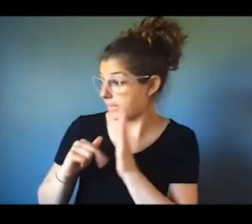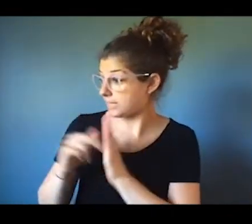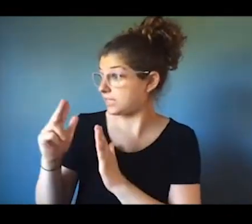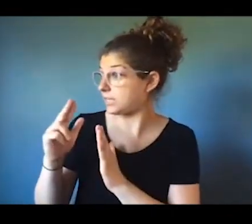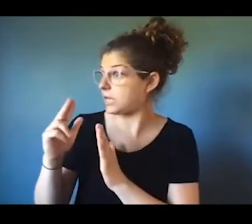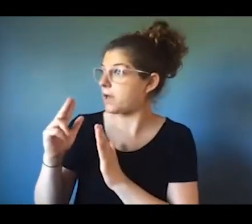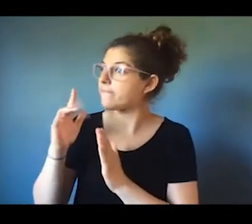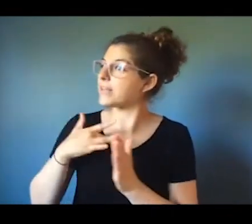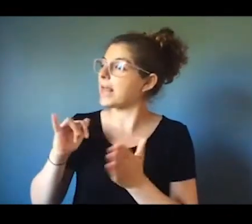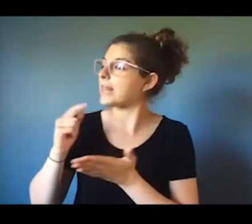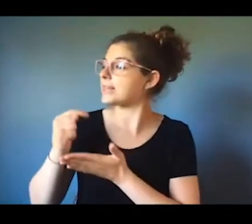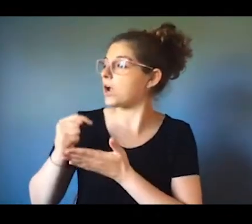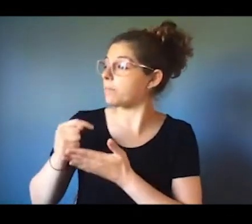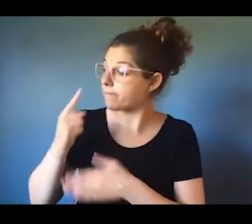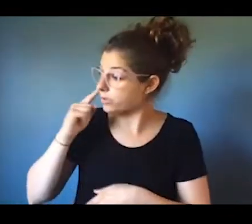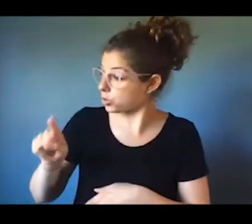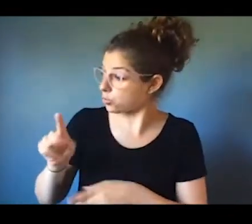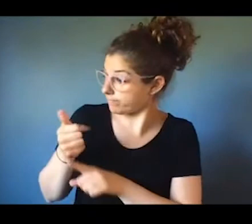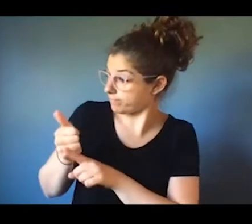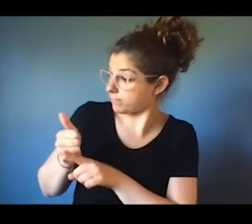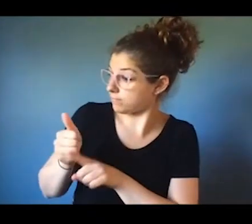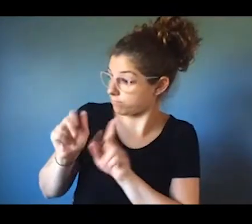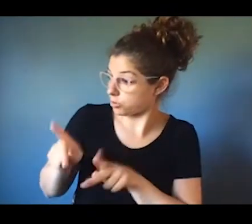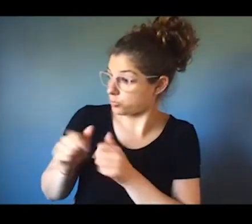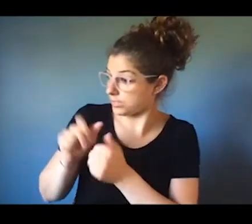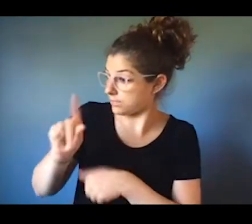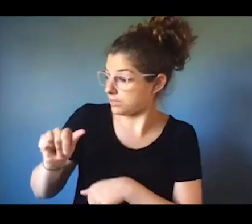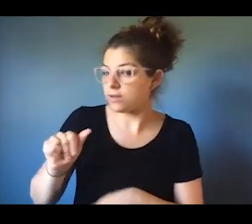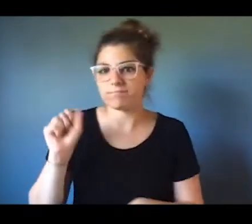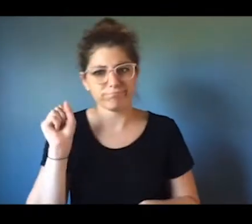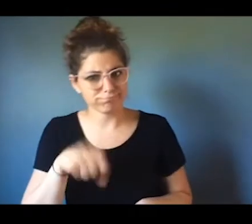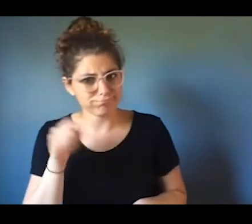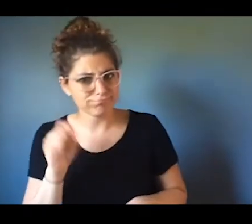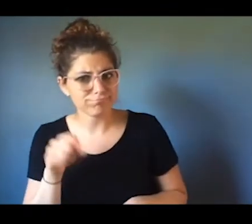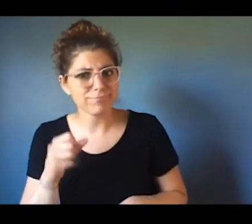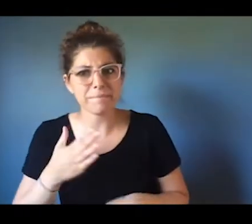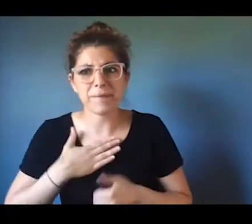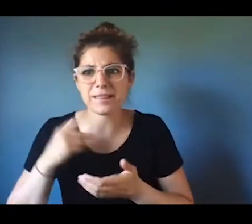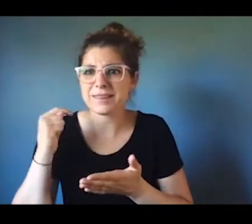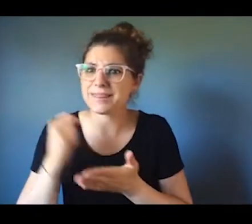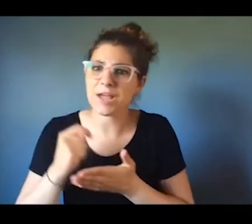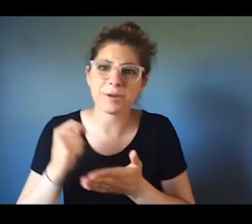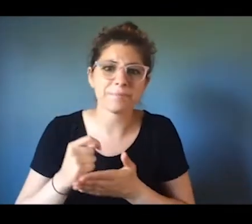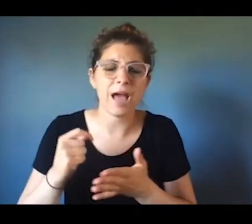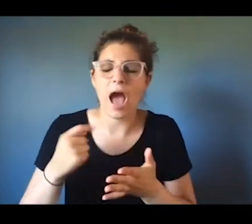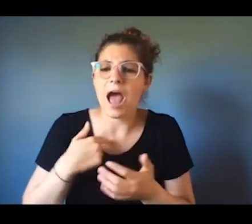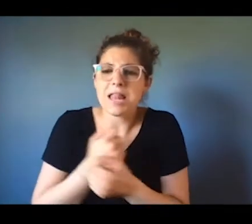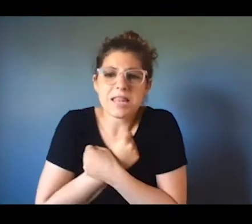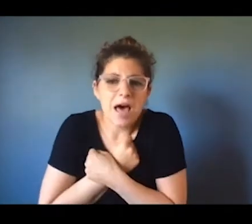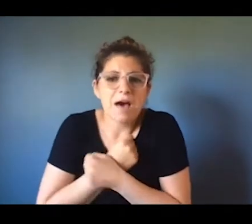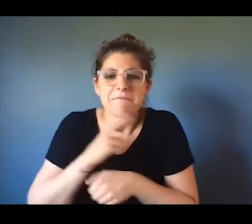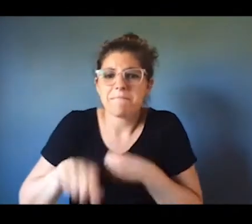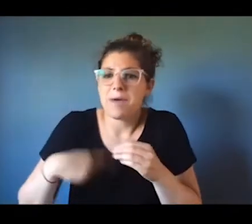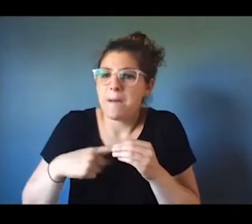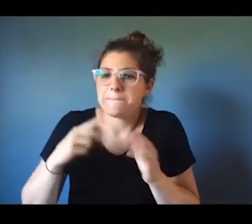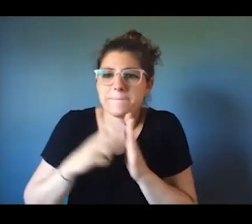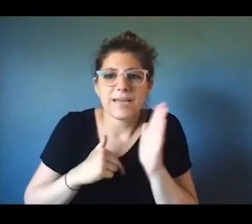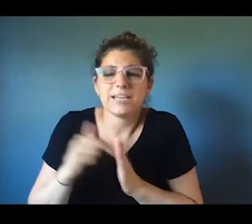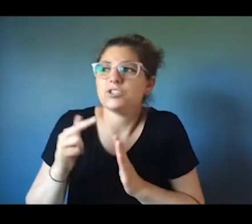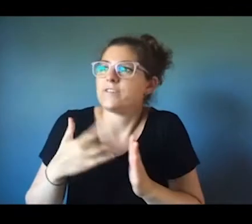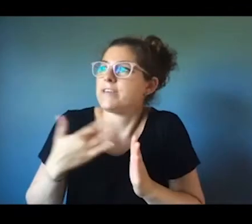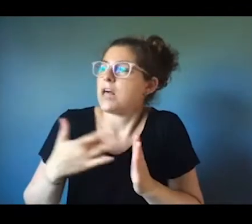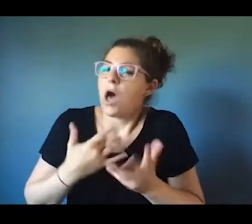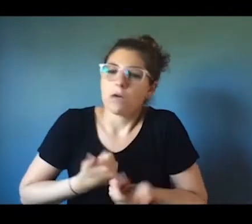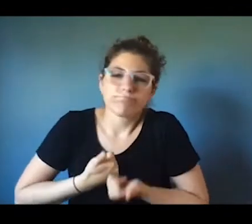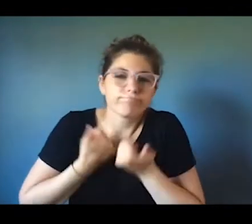you say painting is therapeutic for you as a person with a disability? Painting is absolutely therapeutic. In fact, that's one of my favorite